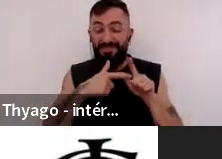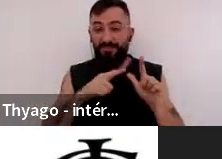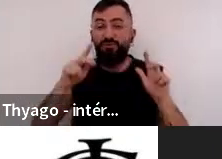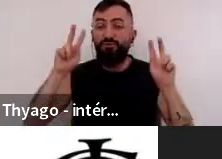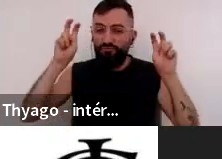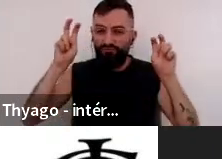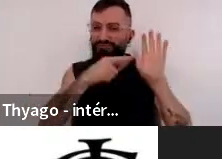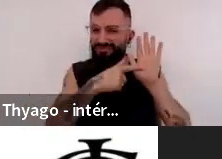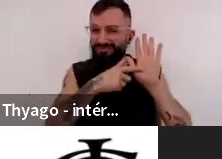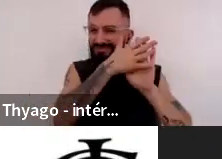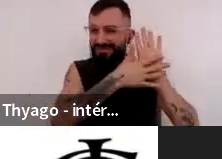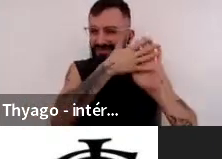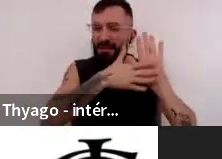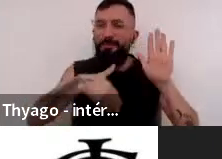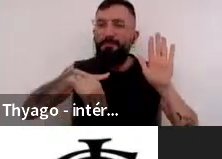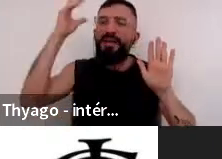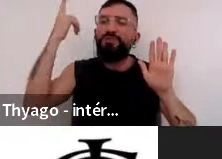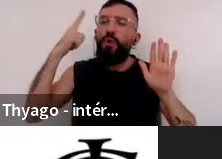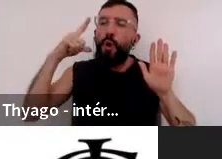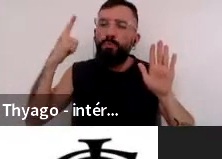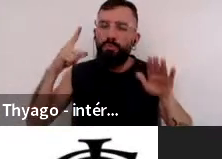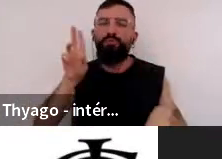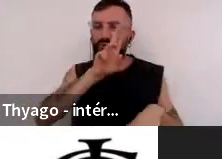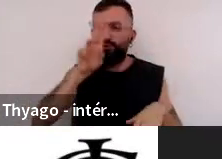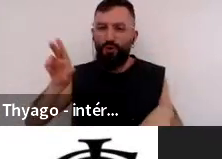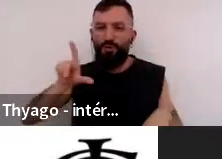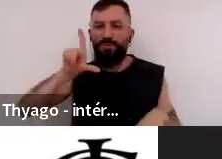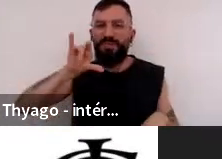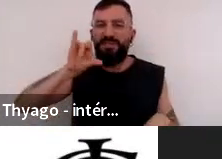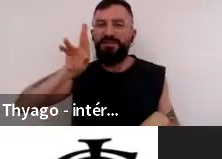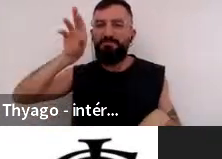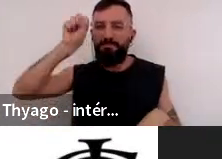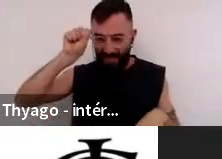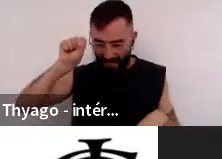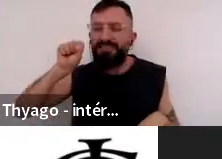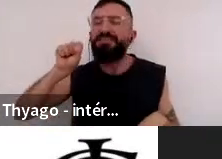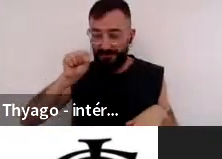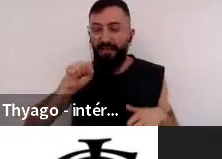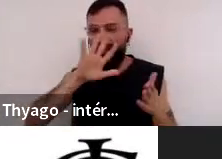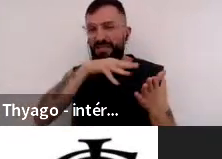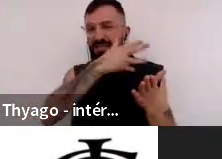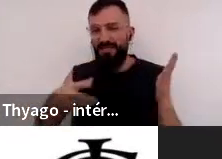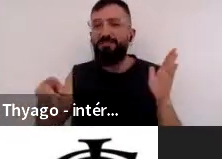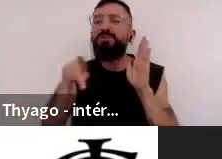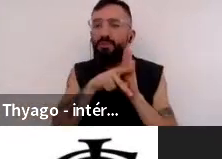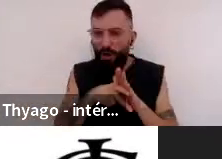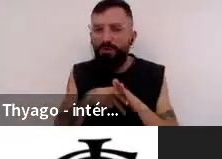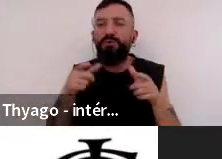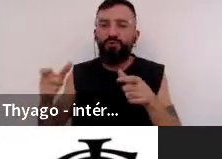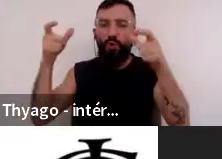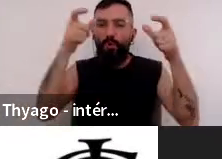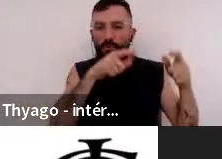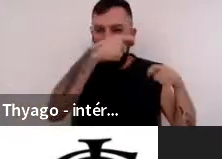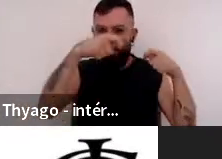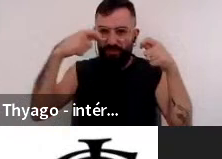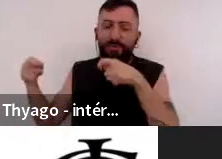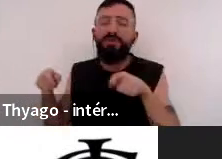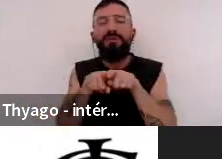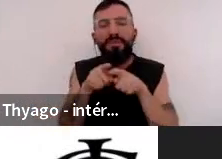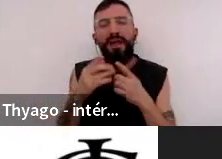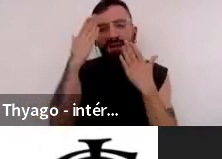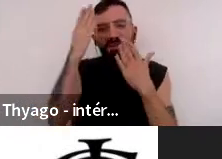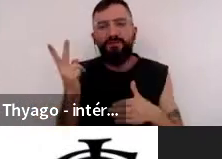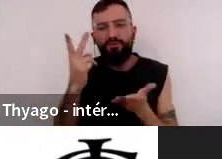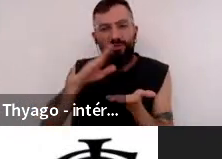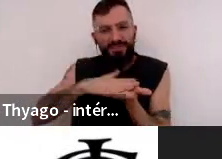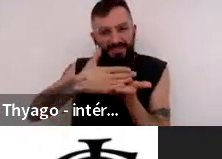Sign Language, which is most commonly called Libras toponymy. I also want to thank our Libras interpreters,